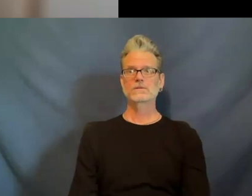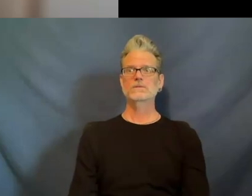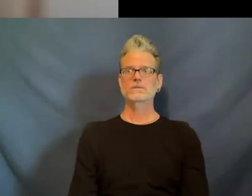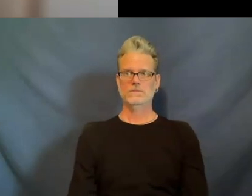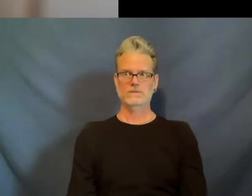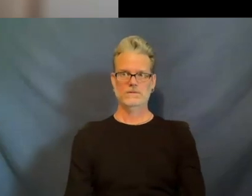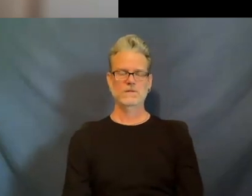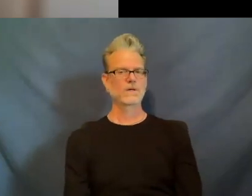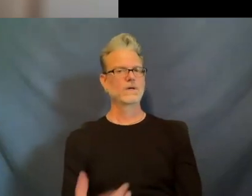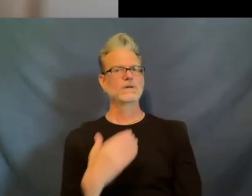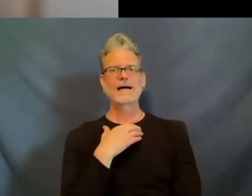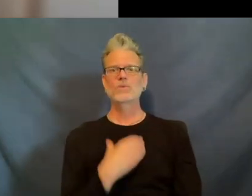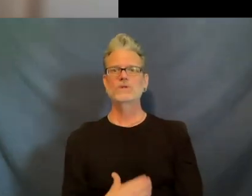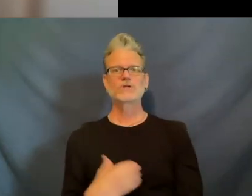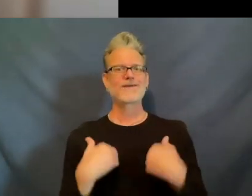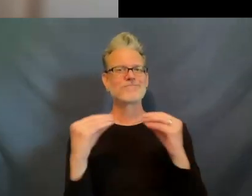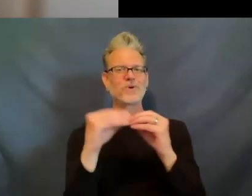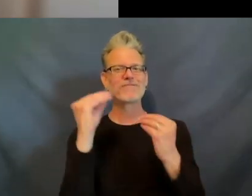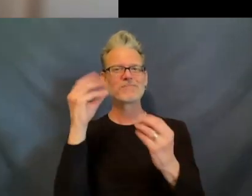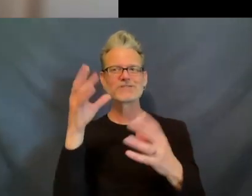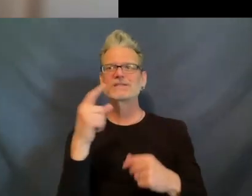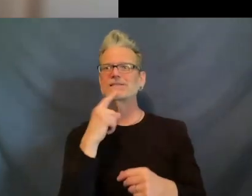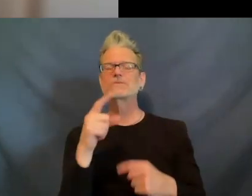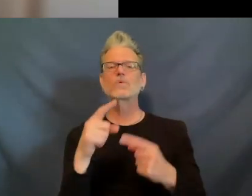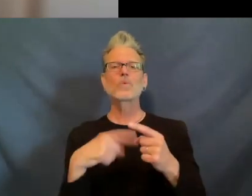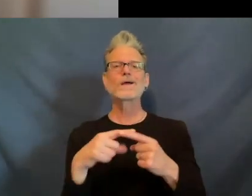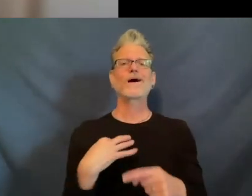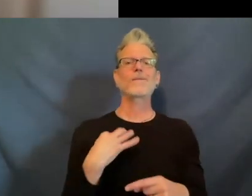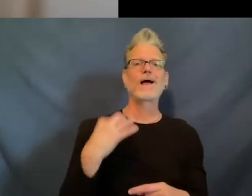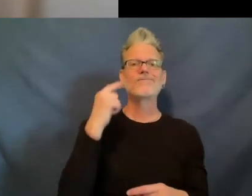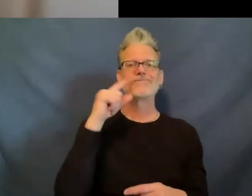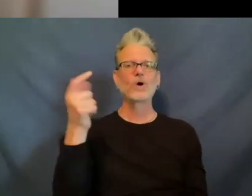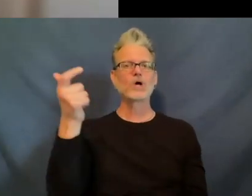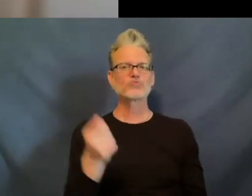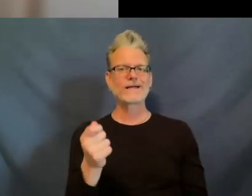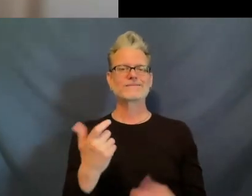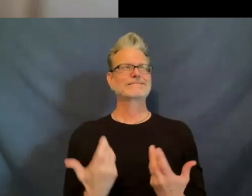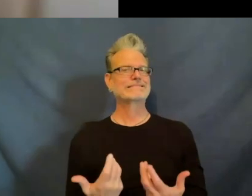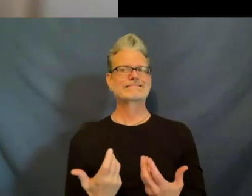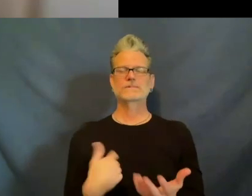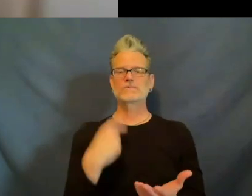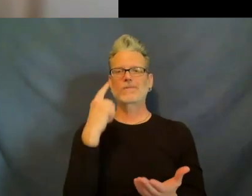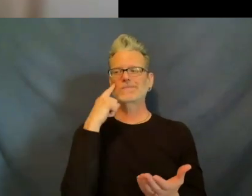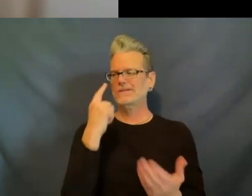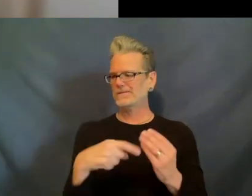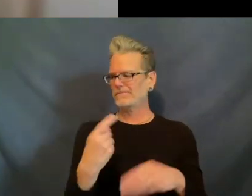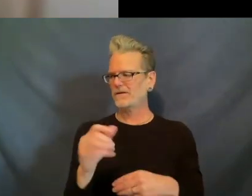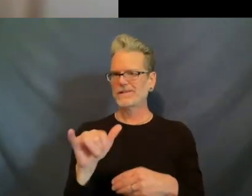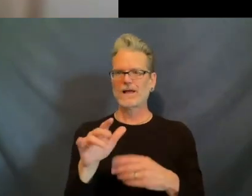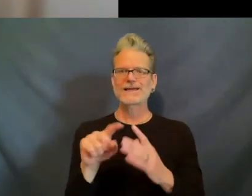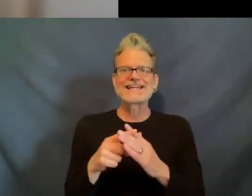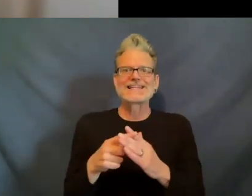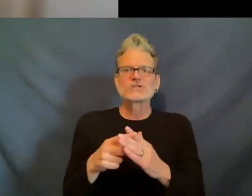I wish there was more information here. It just says when applying for a grant. So I'm thinking like in that very initial submitting